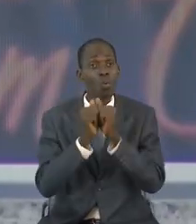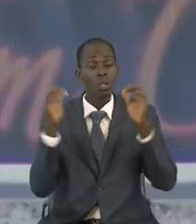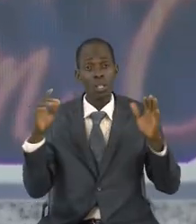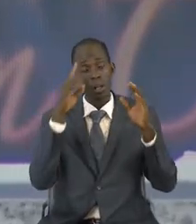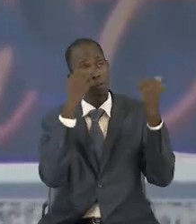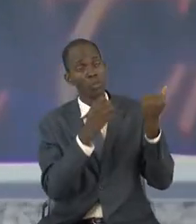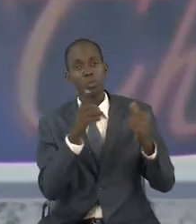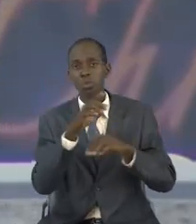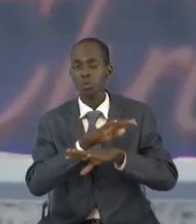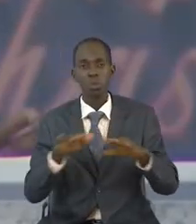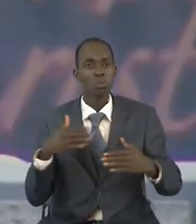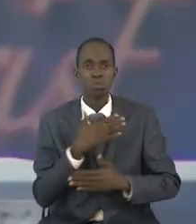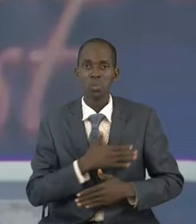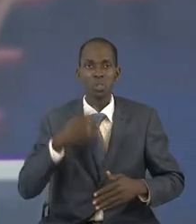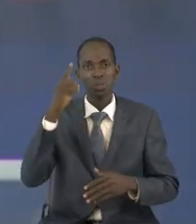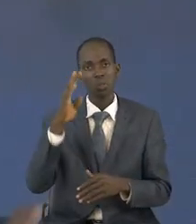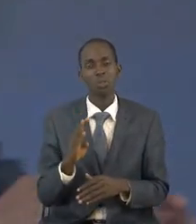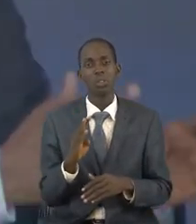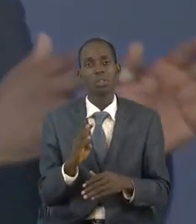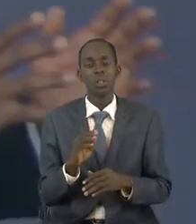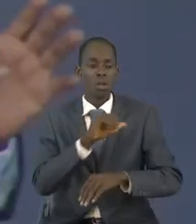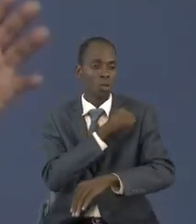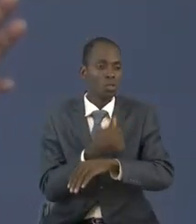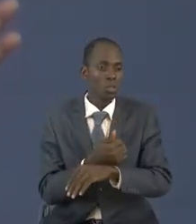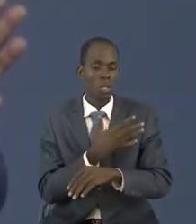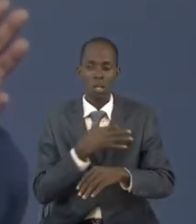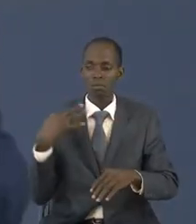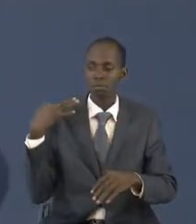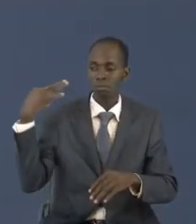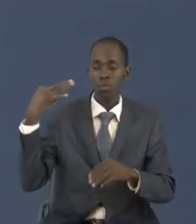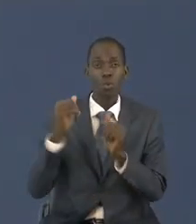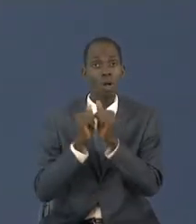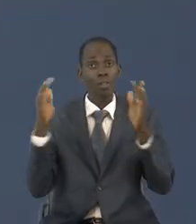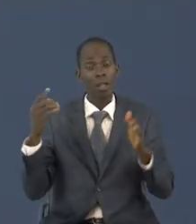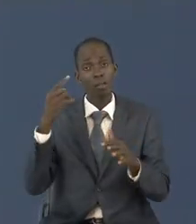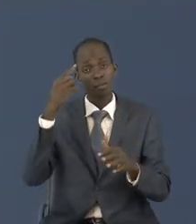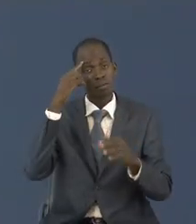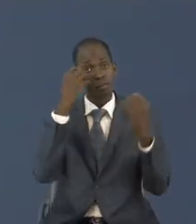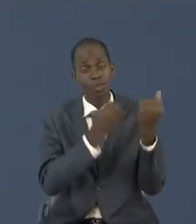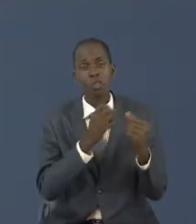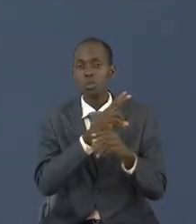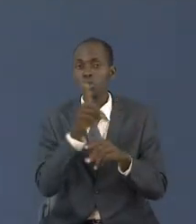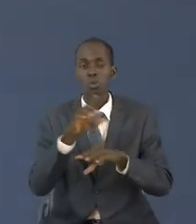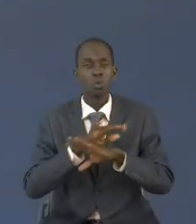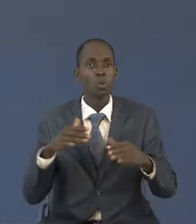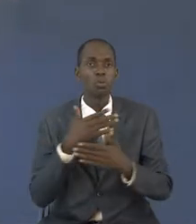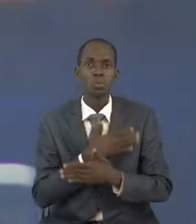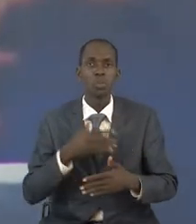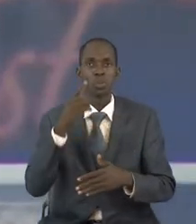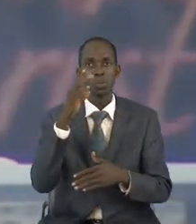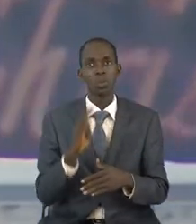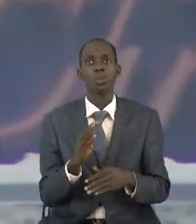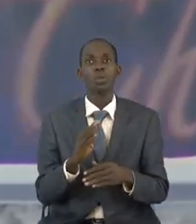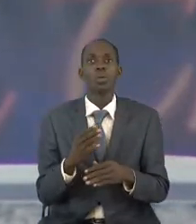please God. Authority and position, if you don't have faith, you don't please God. Even if you have drunk water